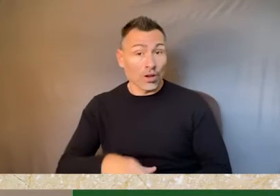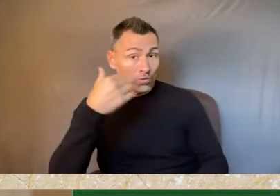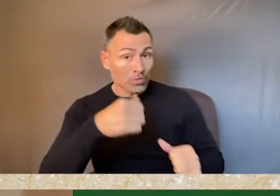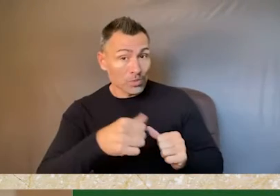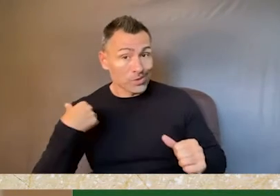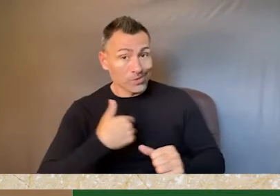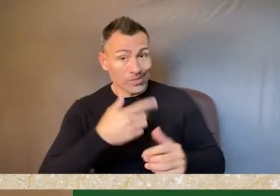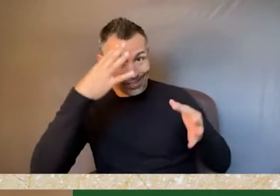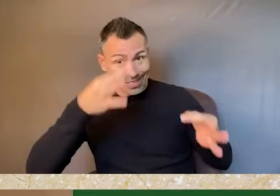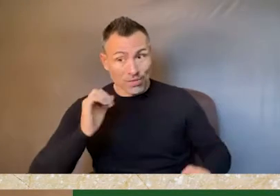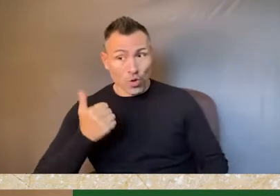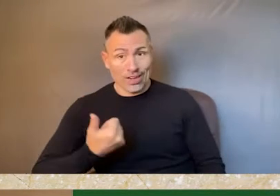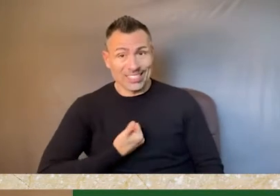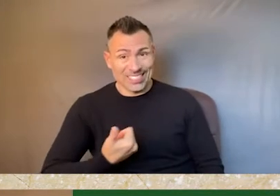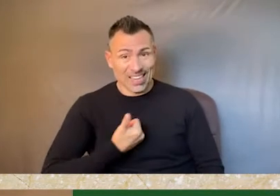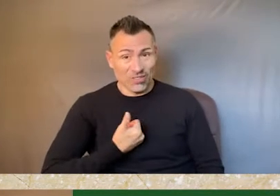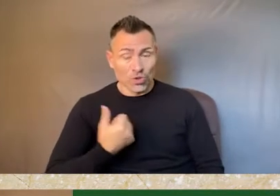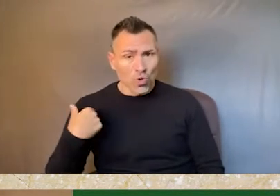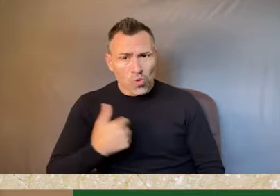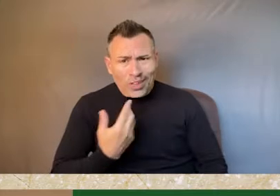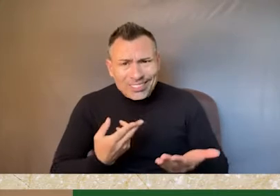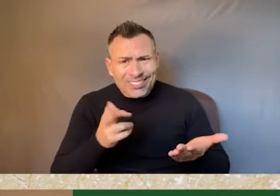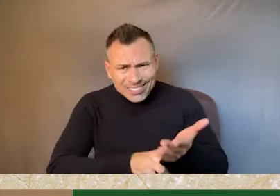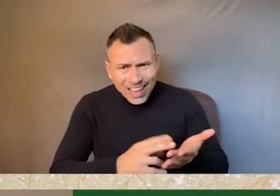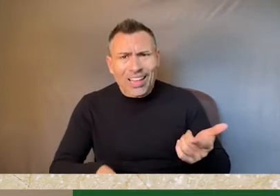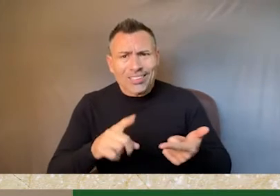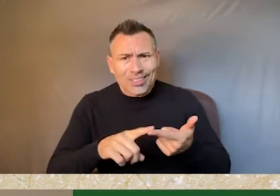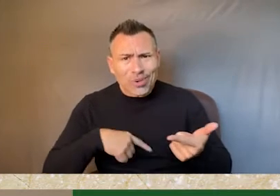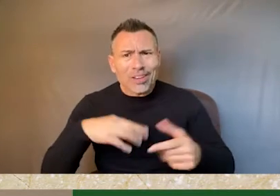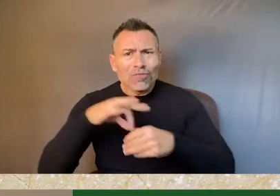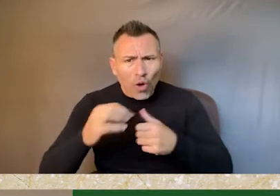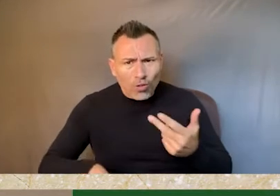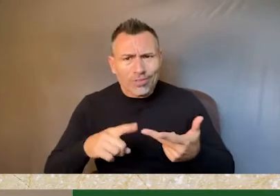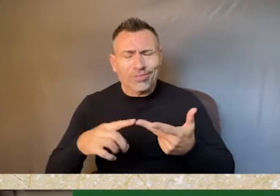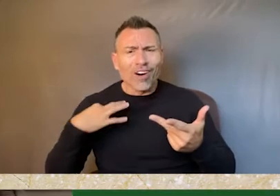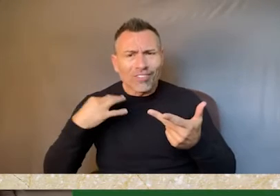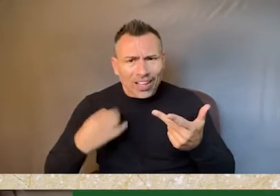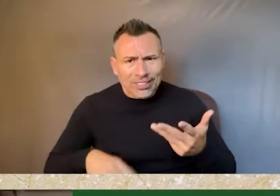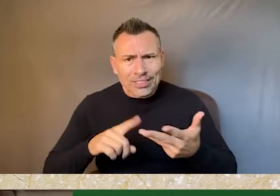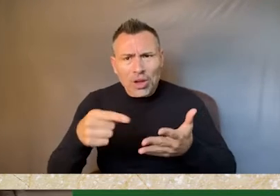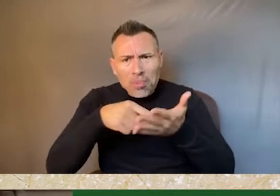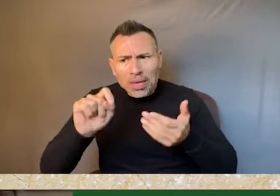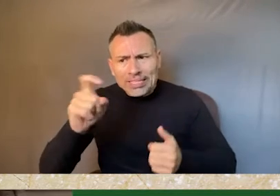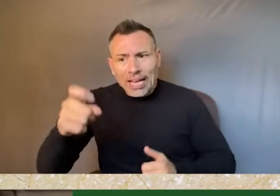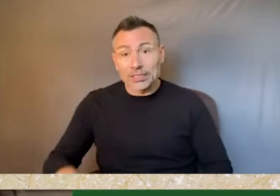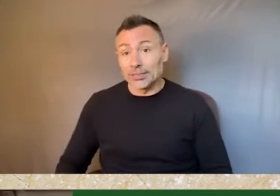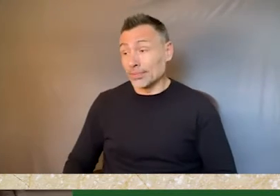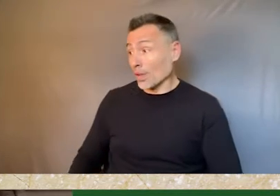decisions. We sign documents, vote, volunteer, work, and pay taxes. We get married.